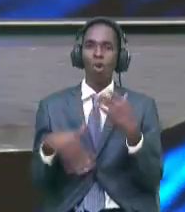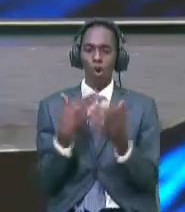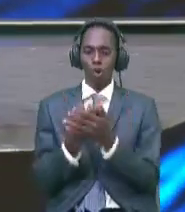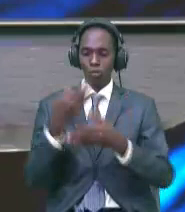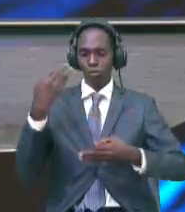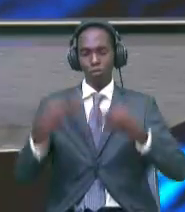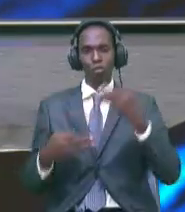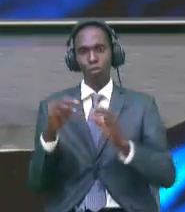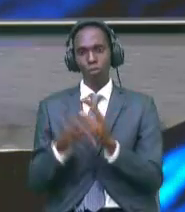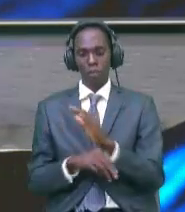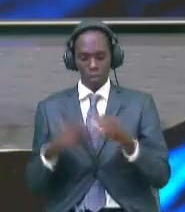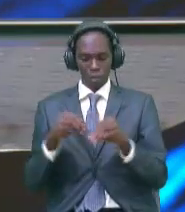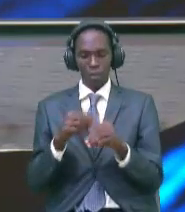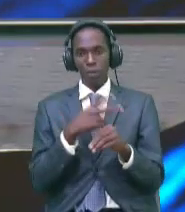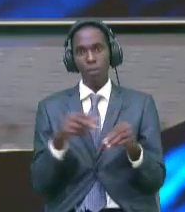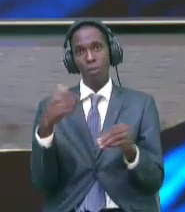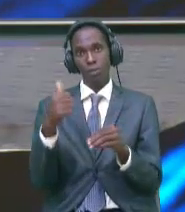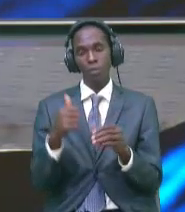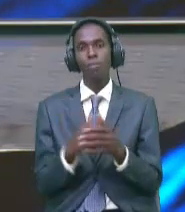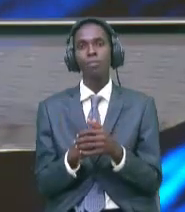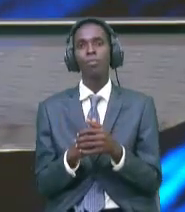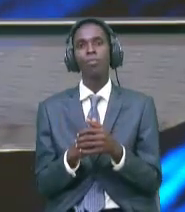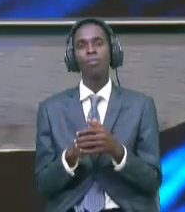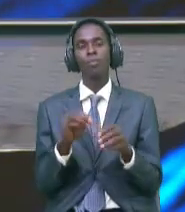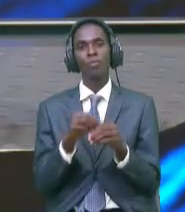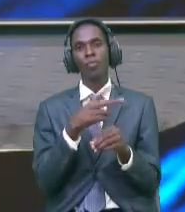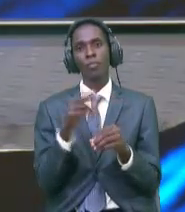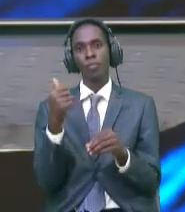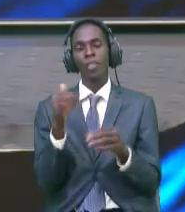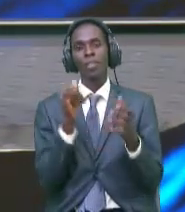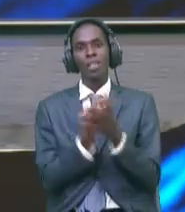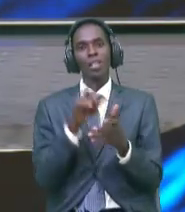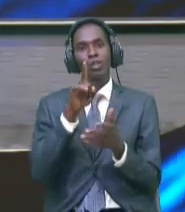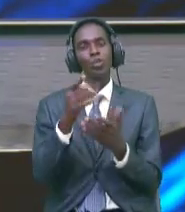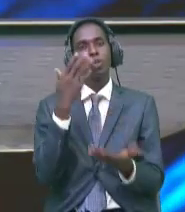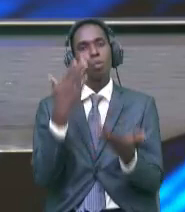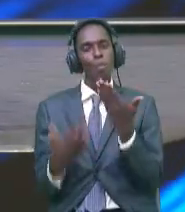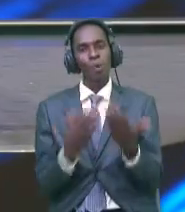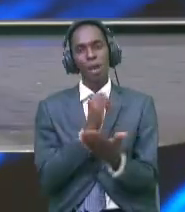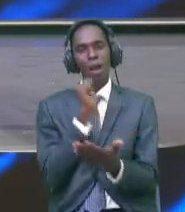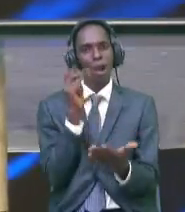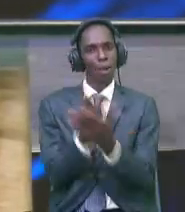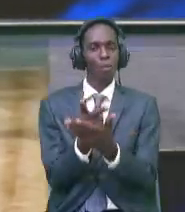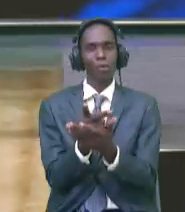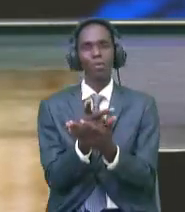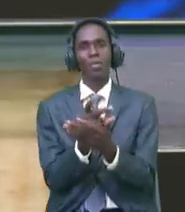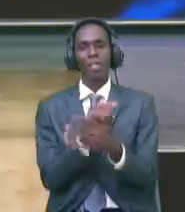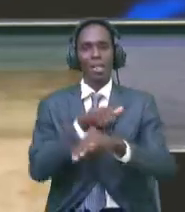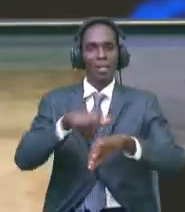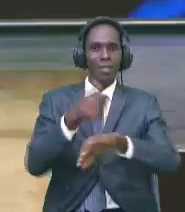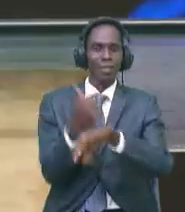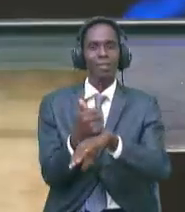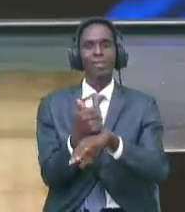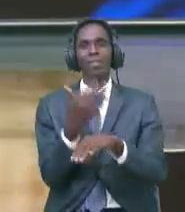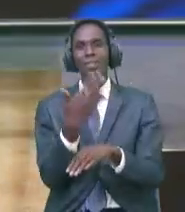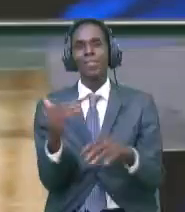in verse 10, it tells us in verse 10, that he may approve that things that are excellent. When